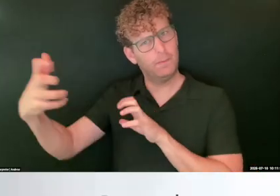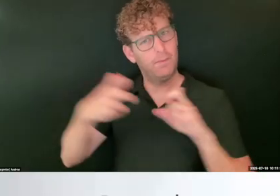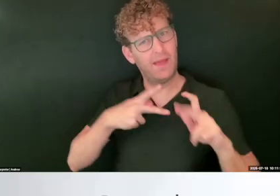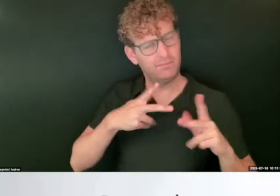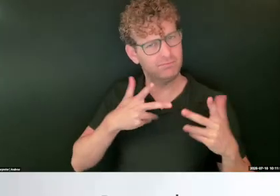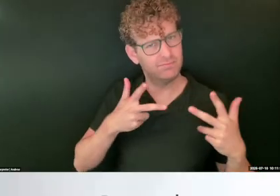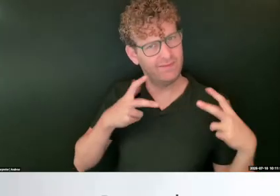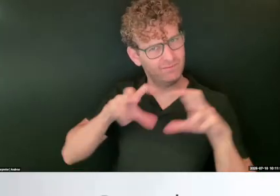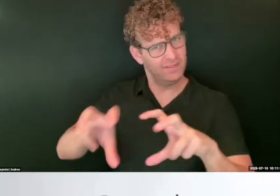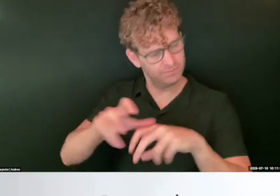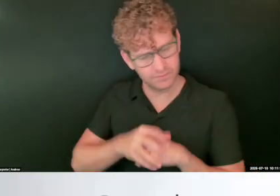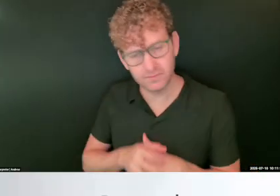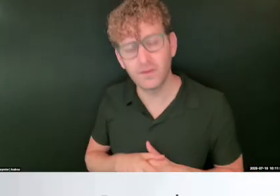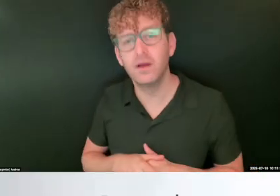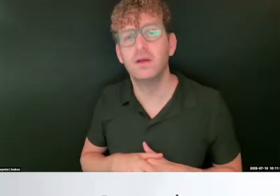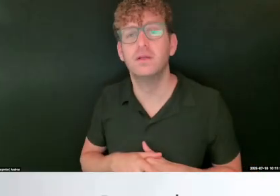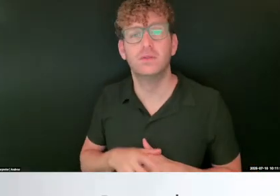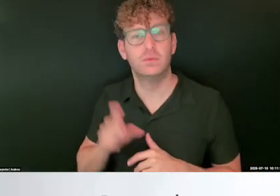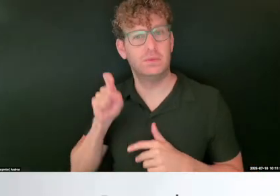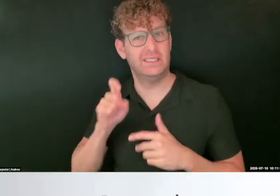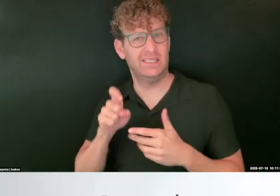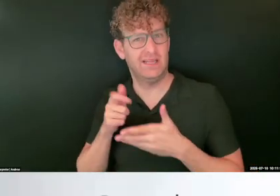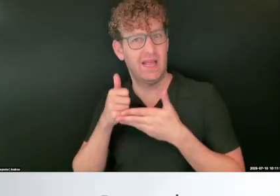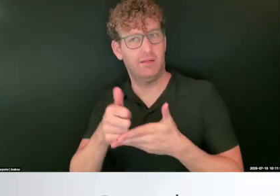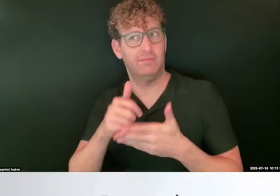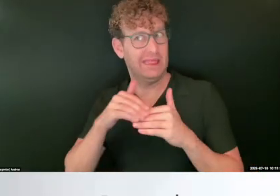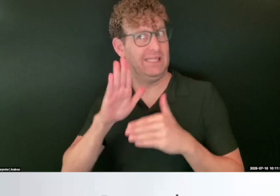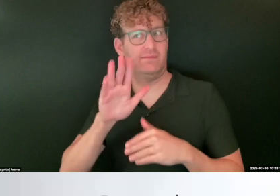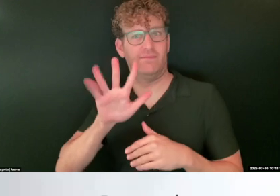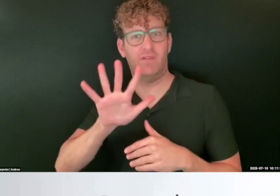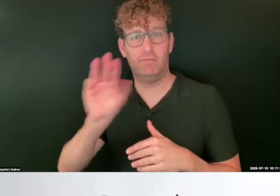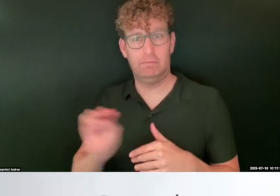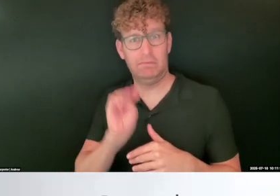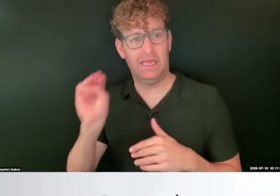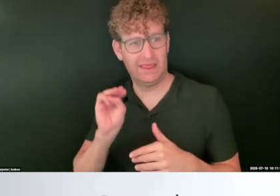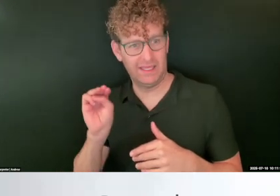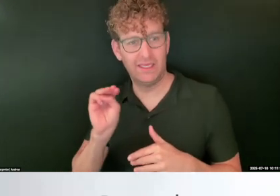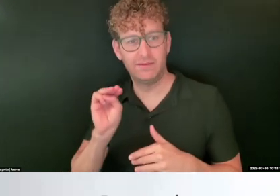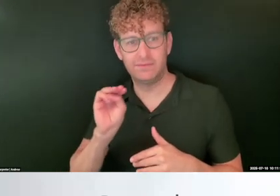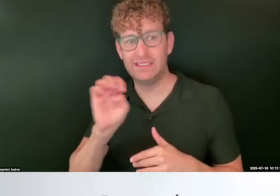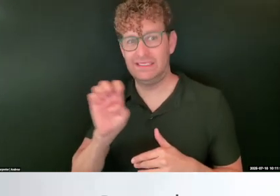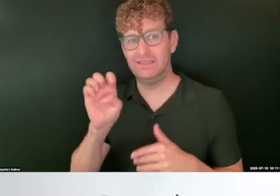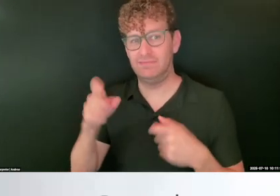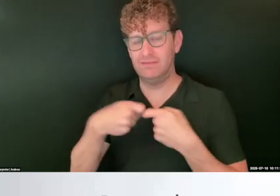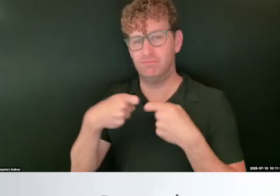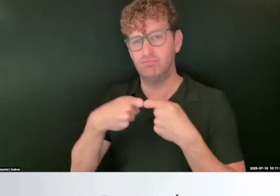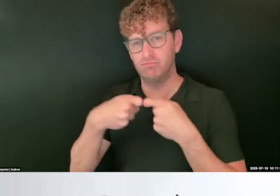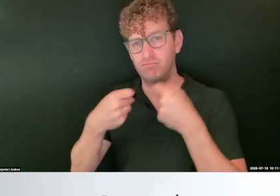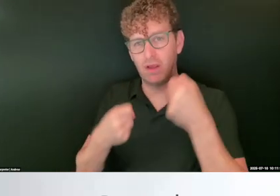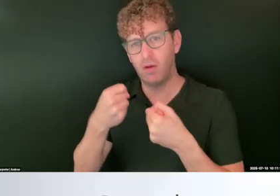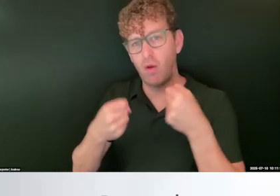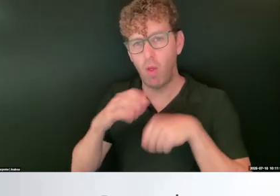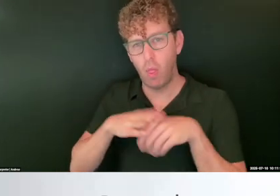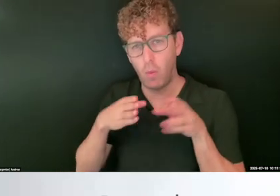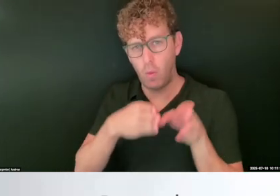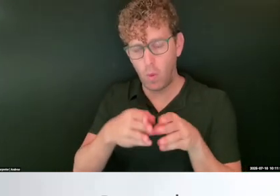5 million ZEVs on the road by 2030, projecting EV sales, and